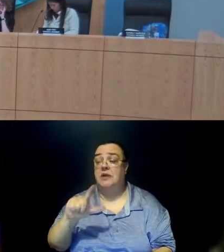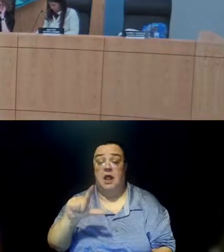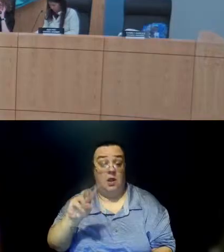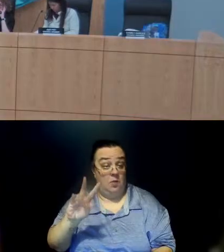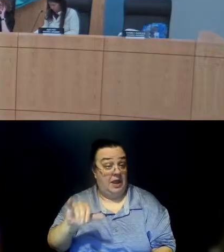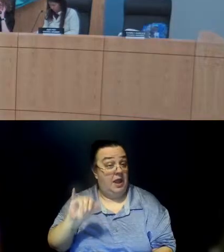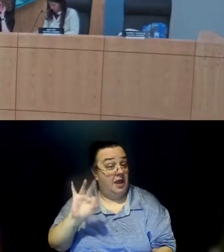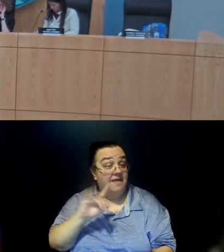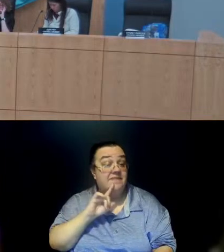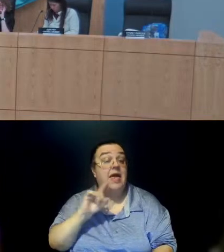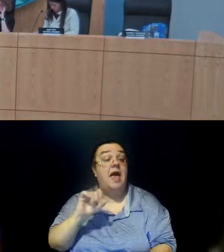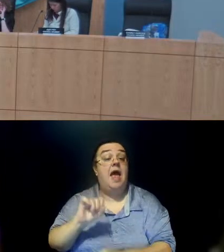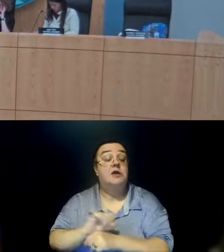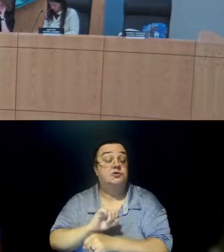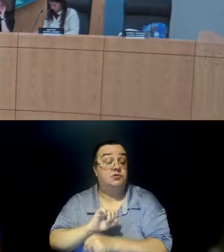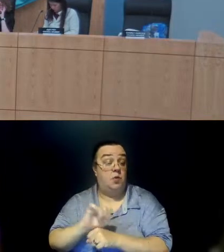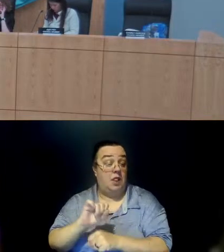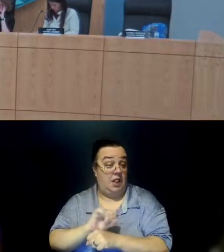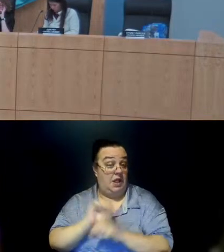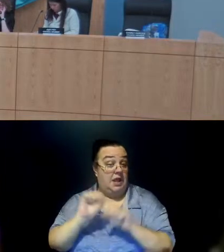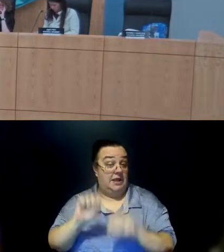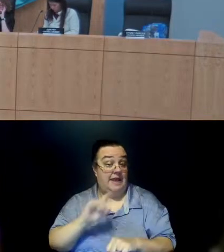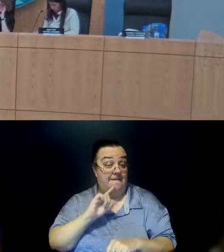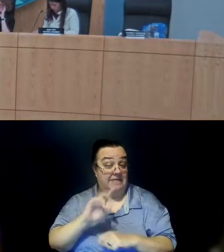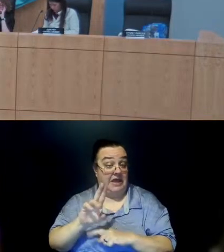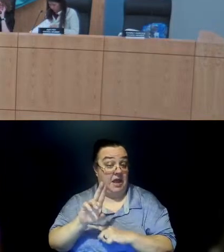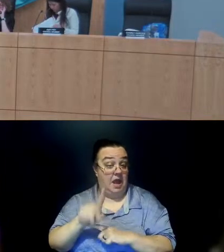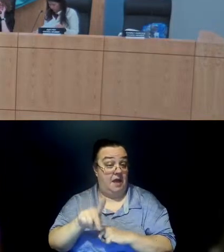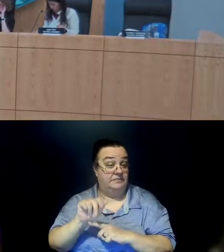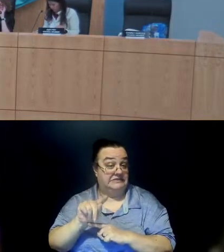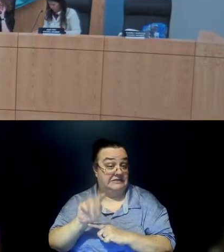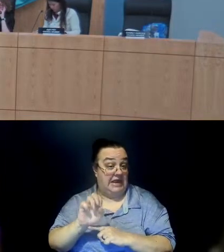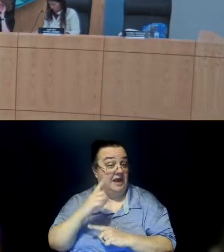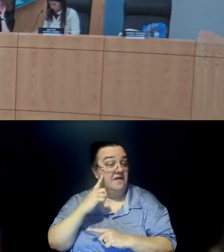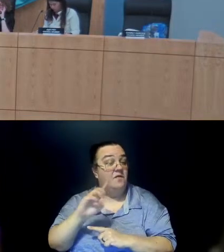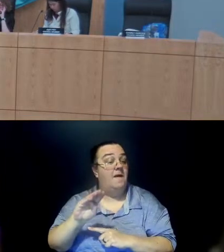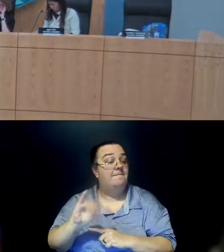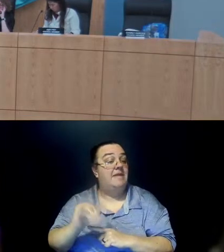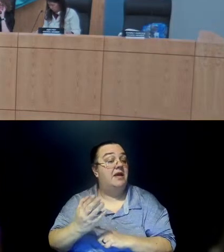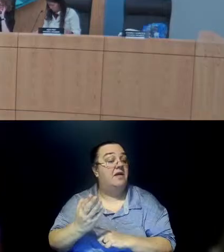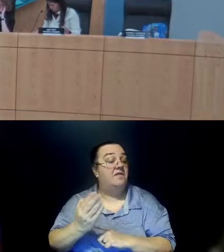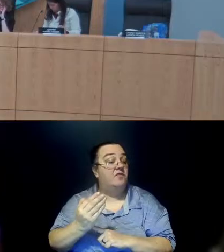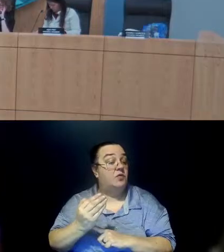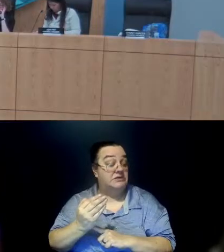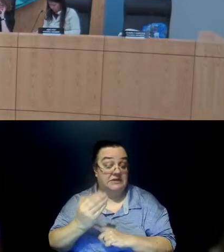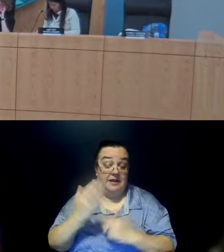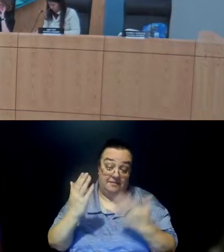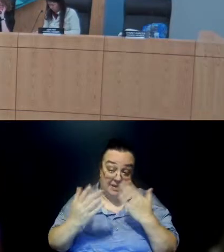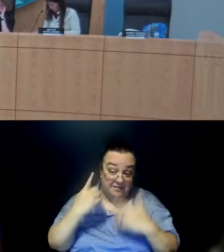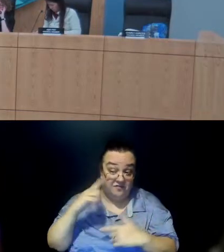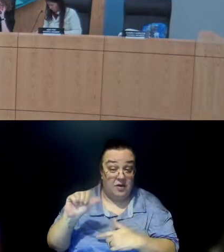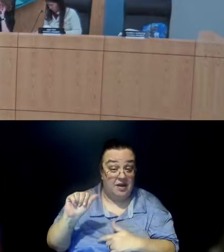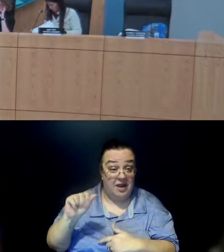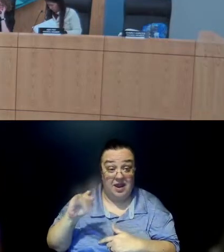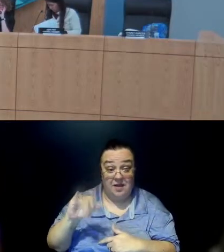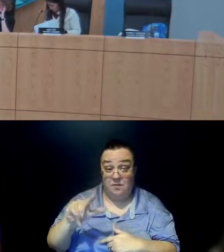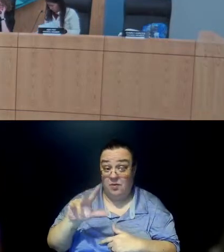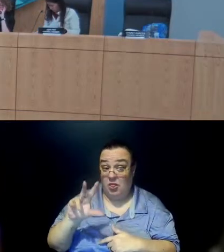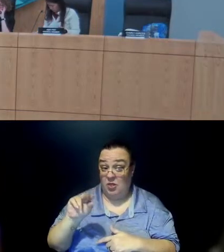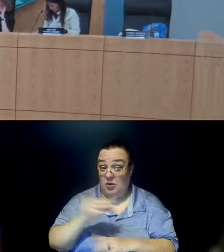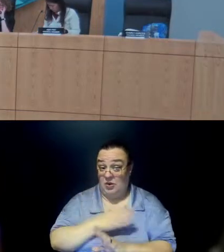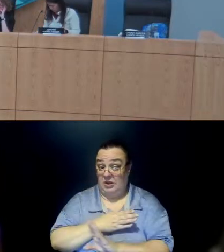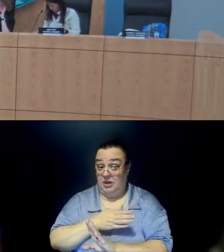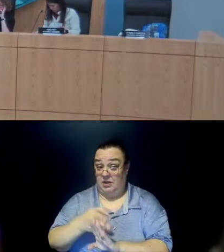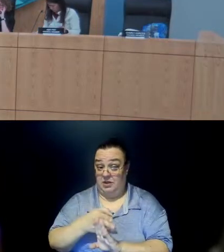the actuals can be updated for May 14th, perhaps for April 30,